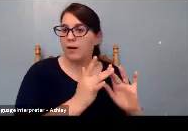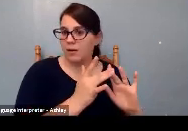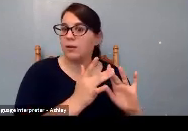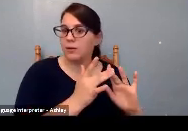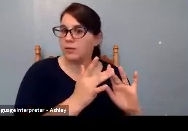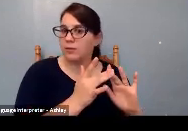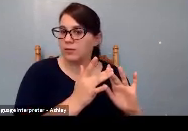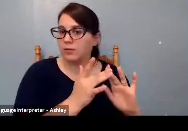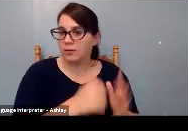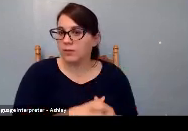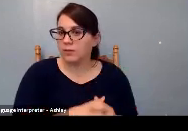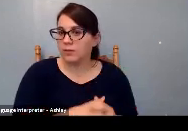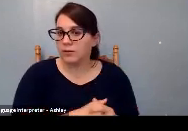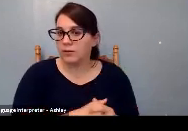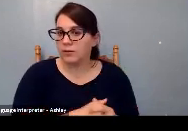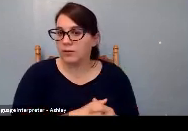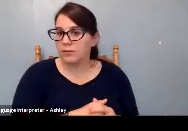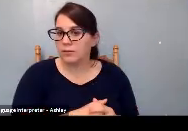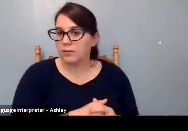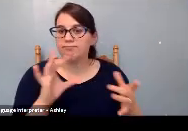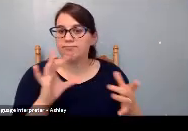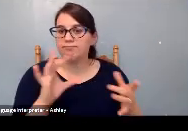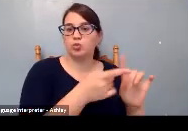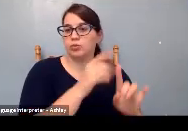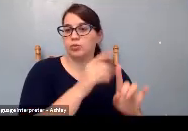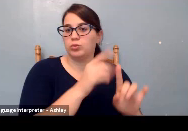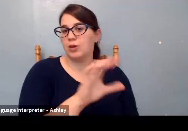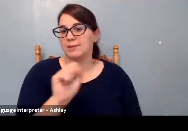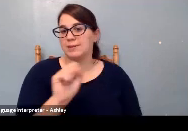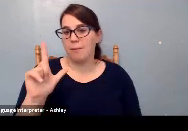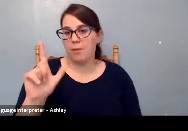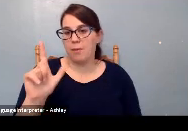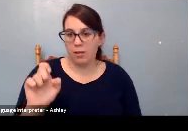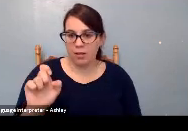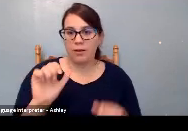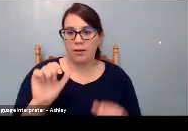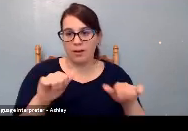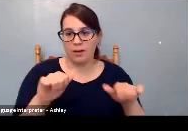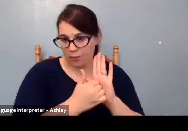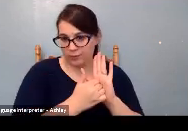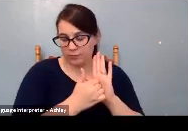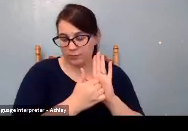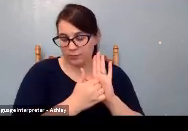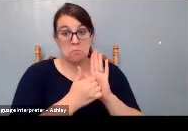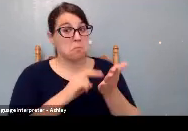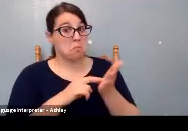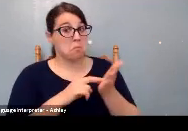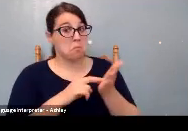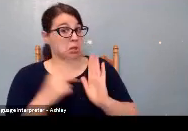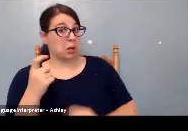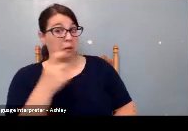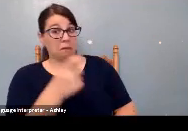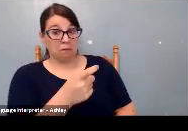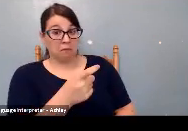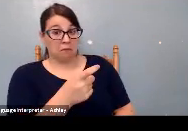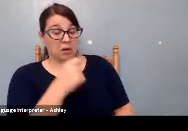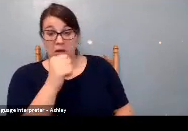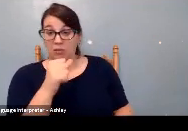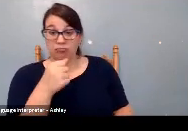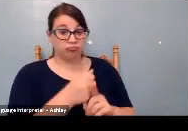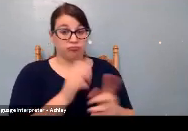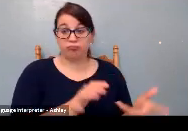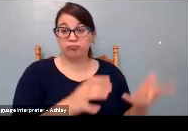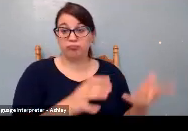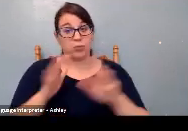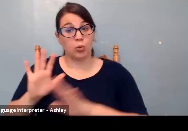to the beneficiary stable account. So again, the gifts will not affect the benefits. One example that I've heard